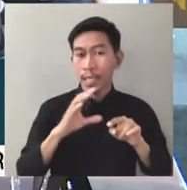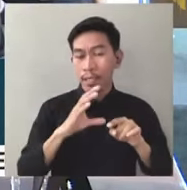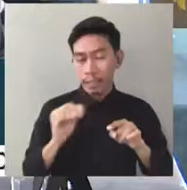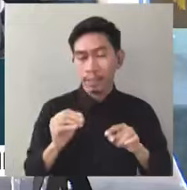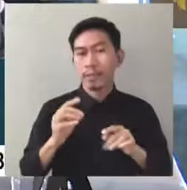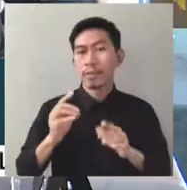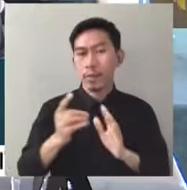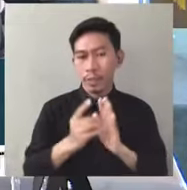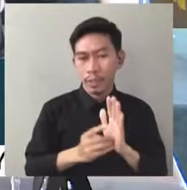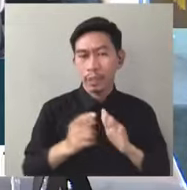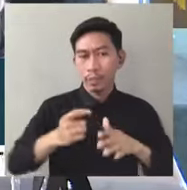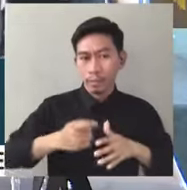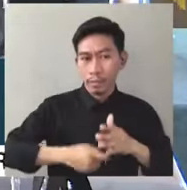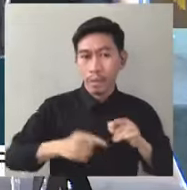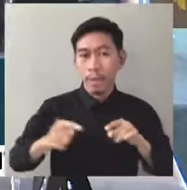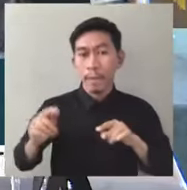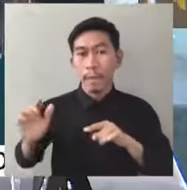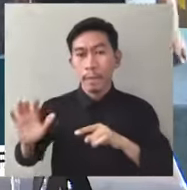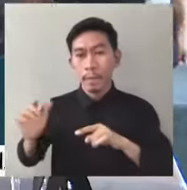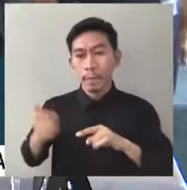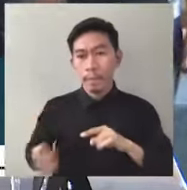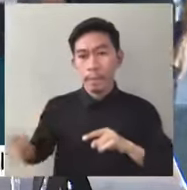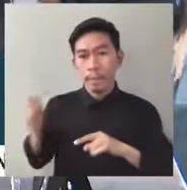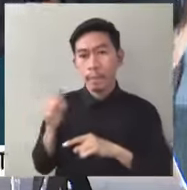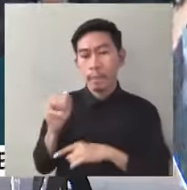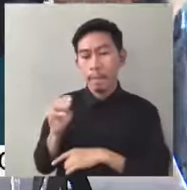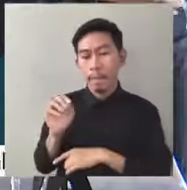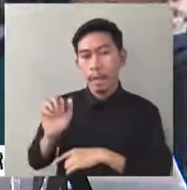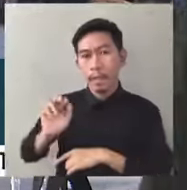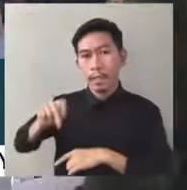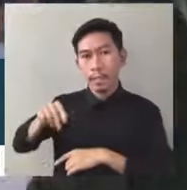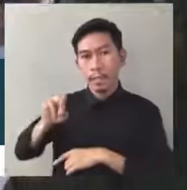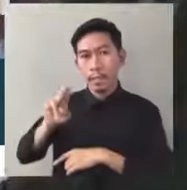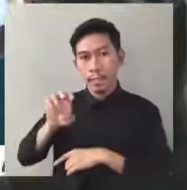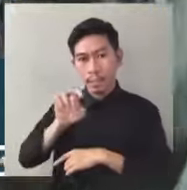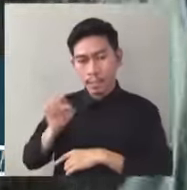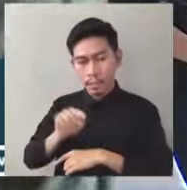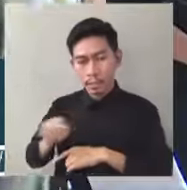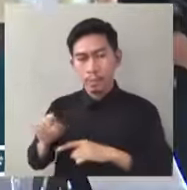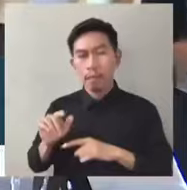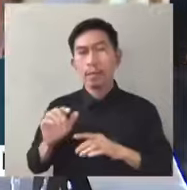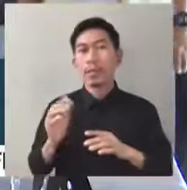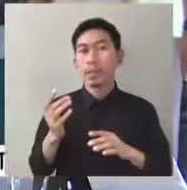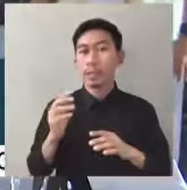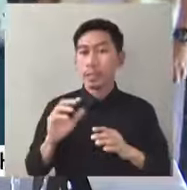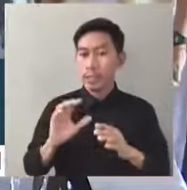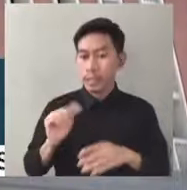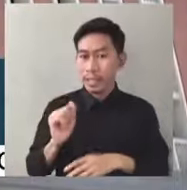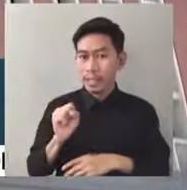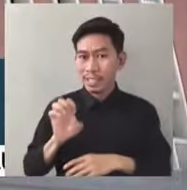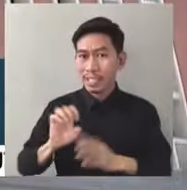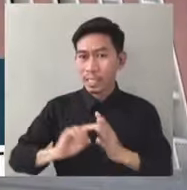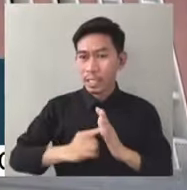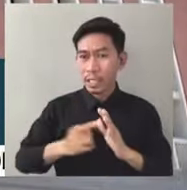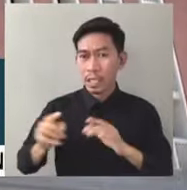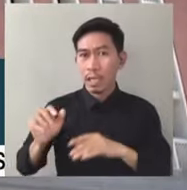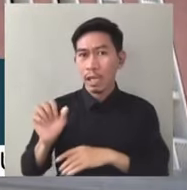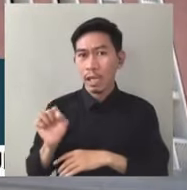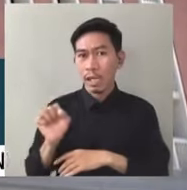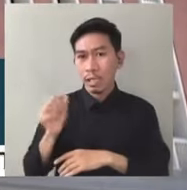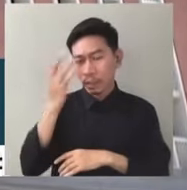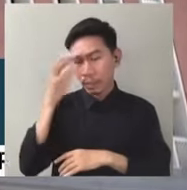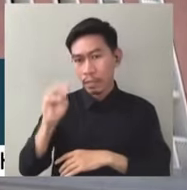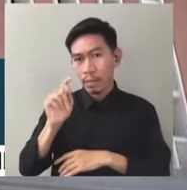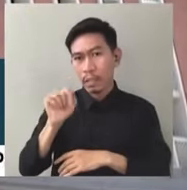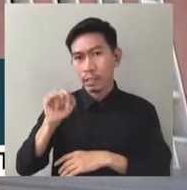by Associate Justice Jose Maidas Marquez. The SE noted that the case started when Smartmatic received an invitation from COMELEC